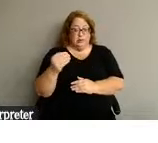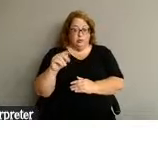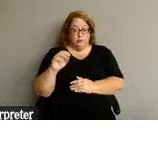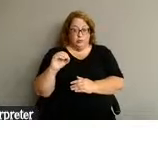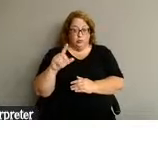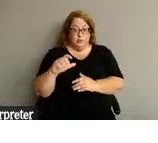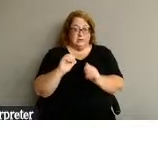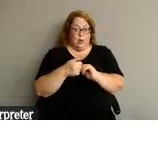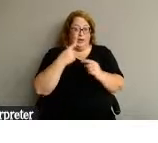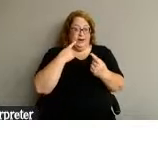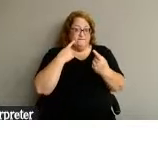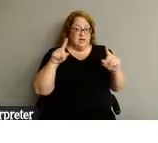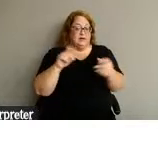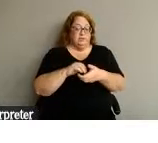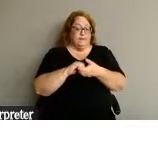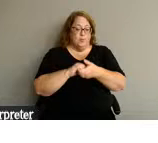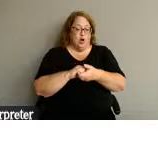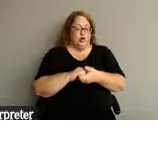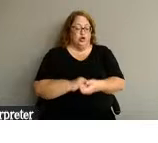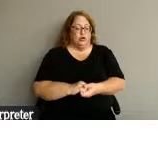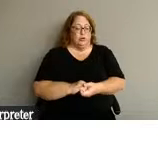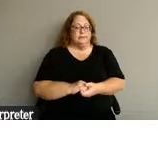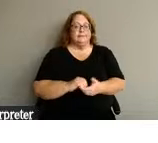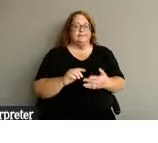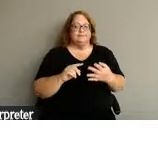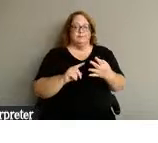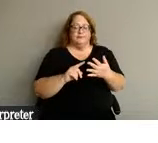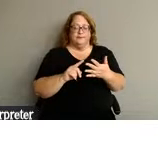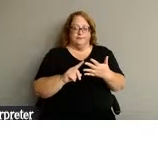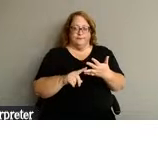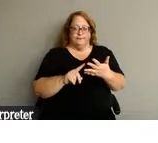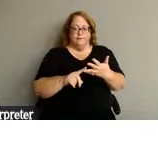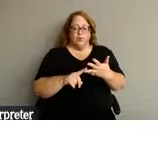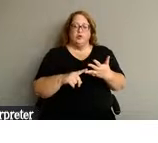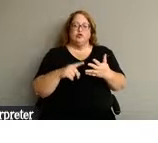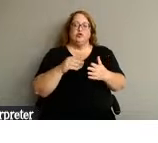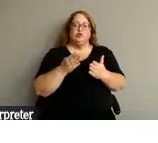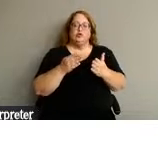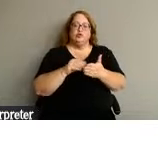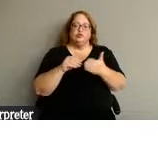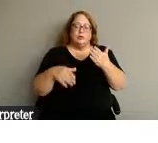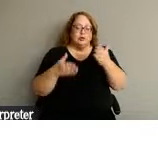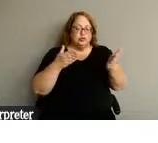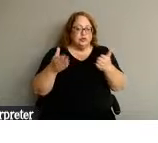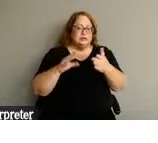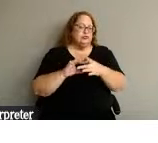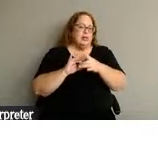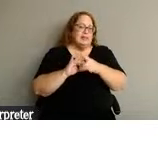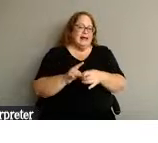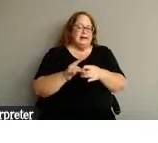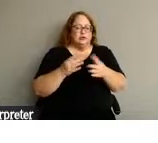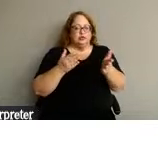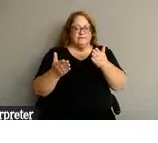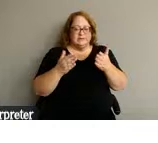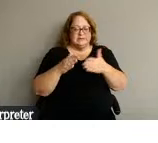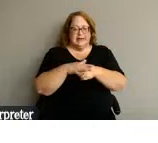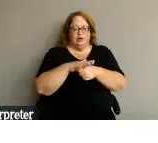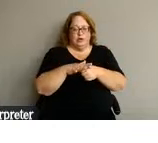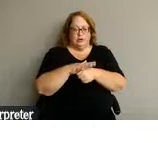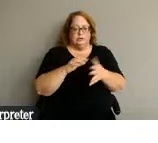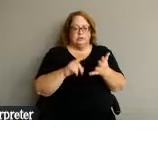how we can effectively partner. Section 4, student services, which kind of gets into our related service areas, technology, those type of